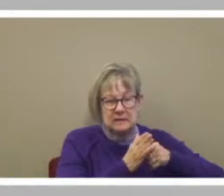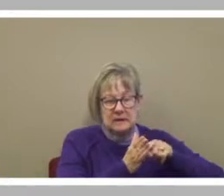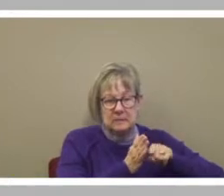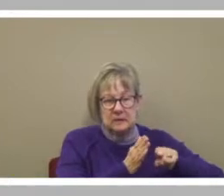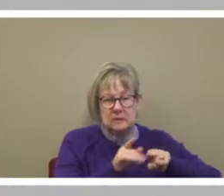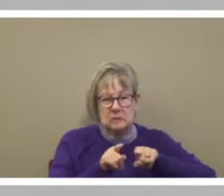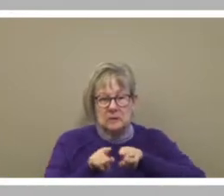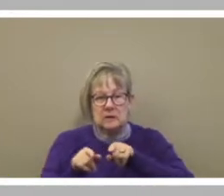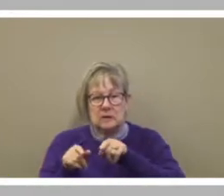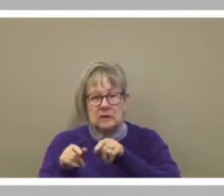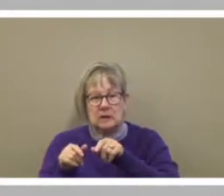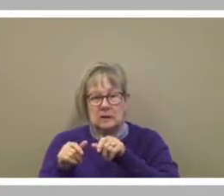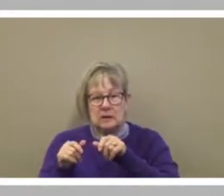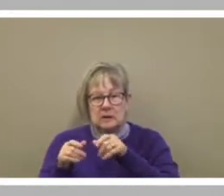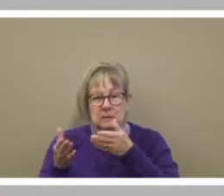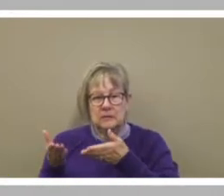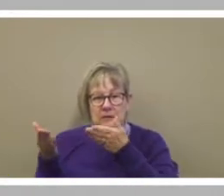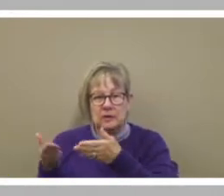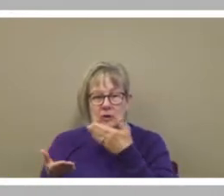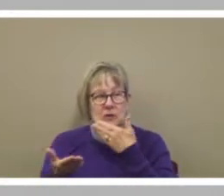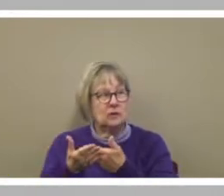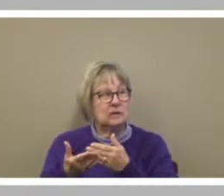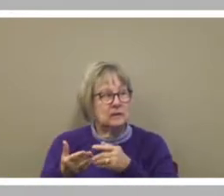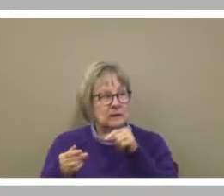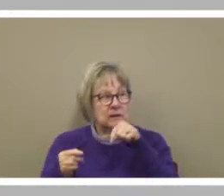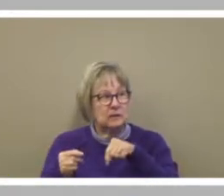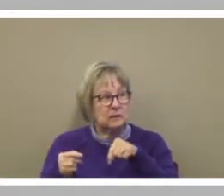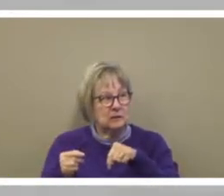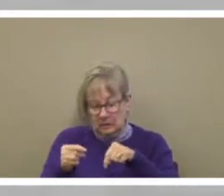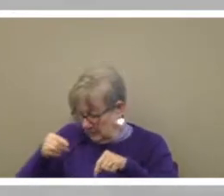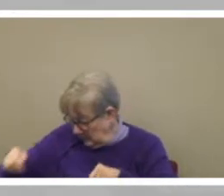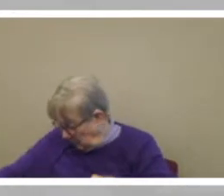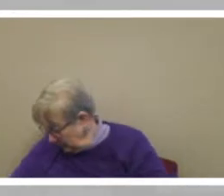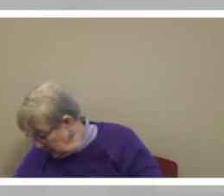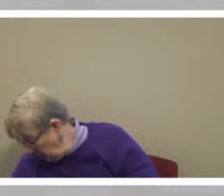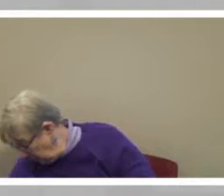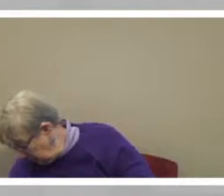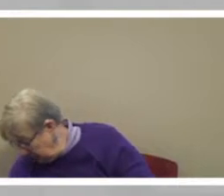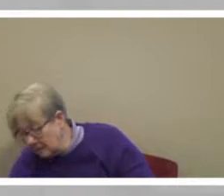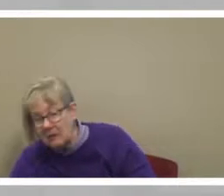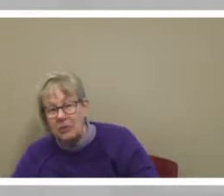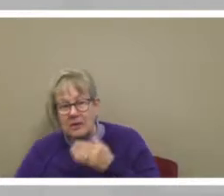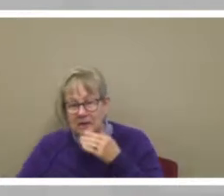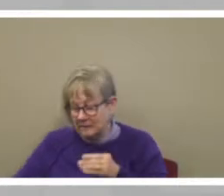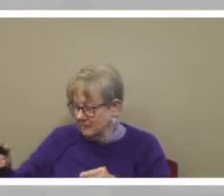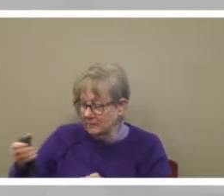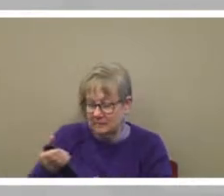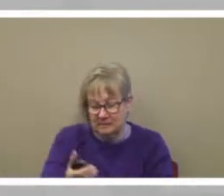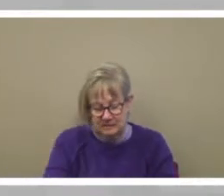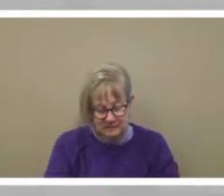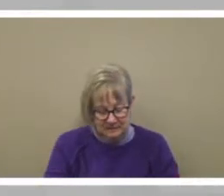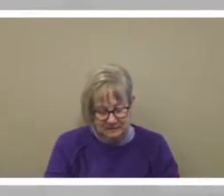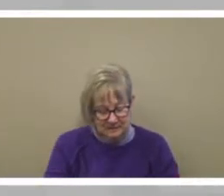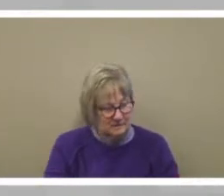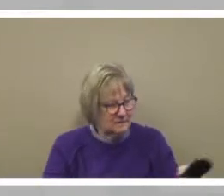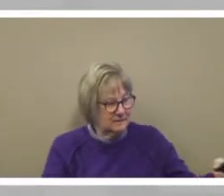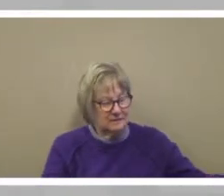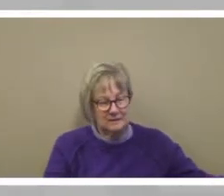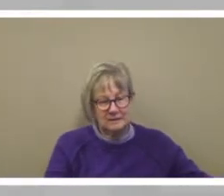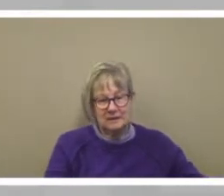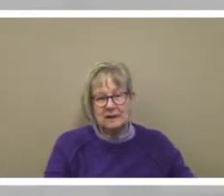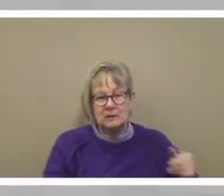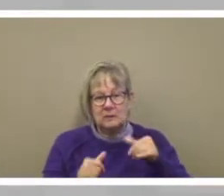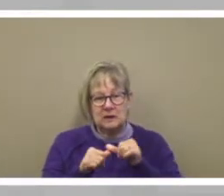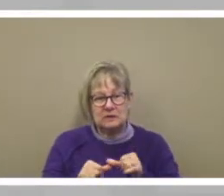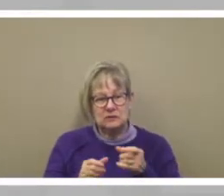the goods and services that our community expects. So the future outlook, we're going to go ahead and jump right into